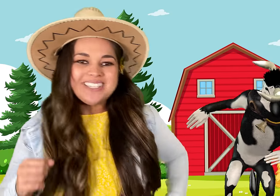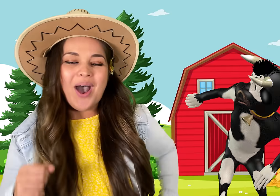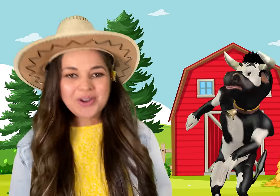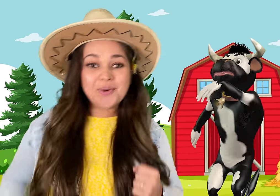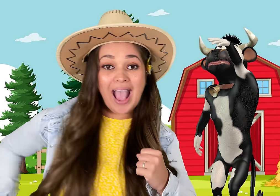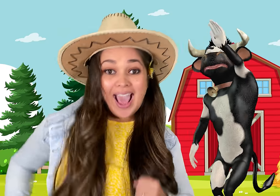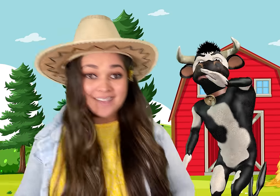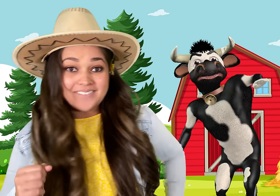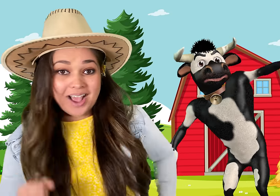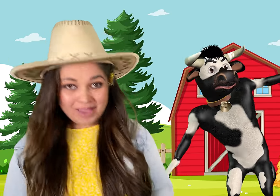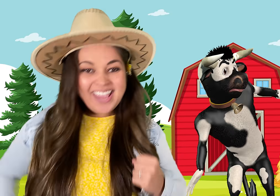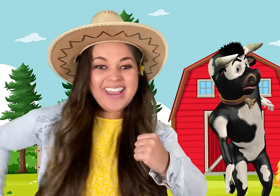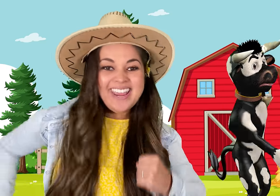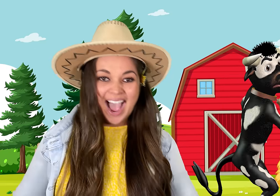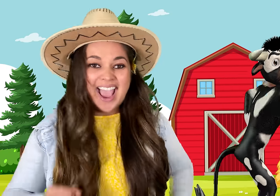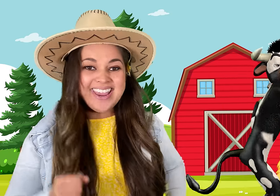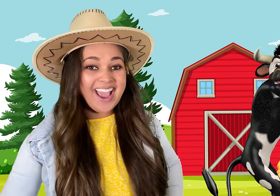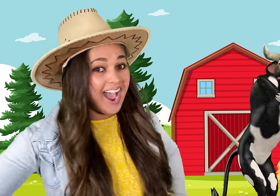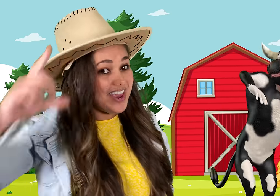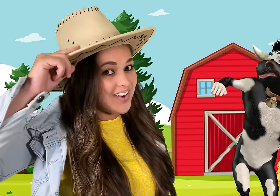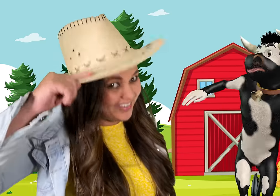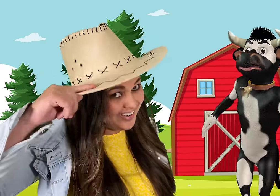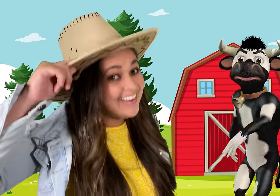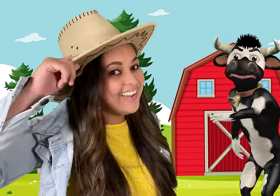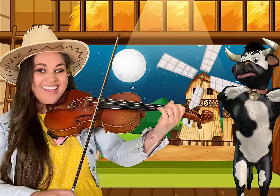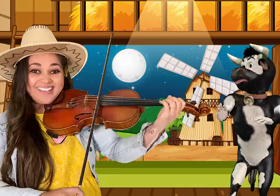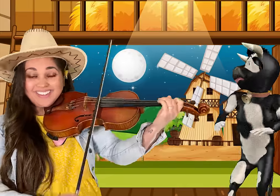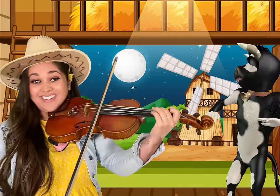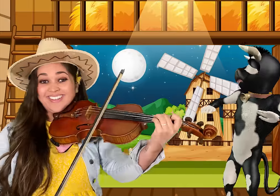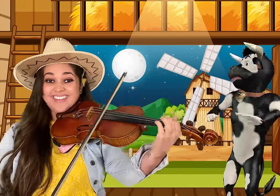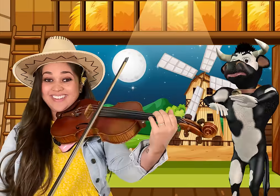Old MacDonald had a farm, E-I-E-I-O.